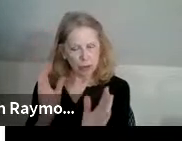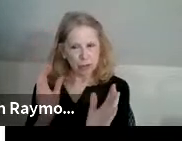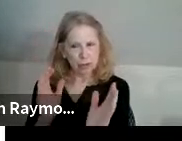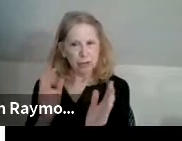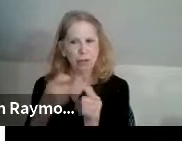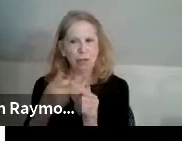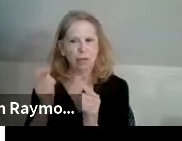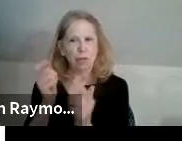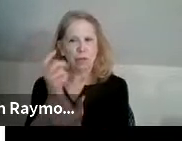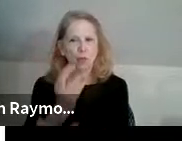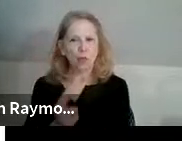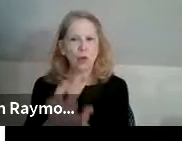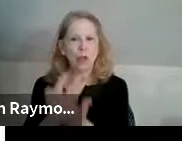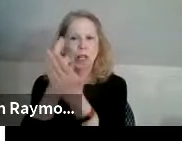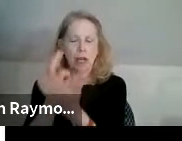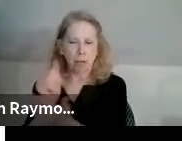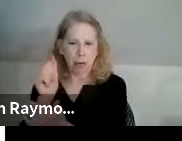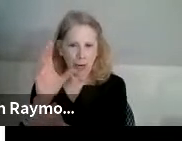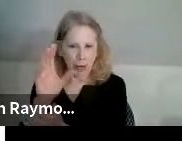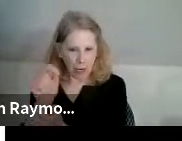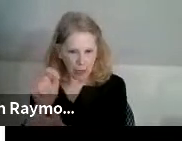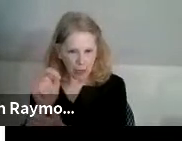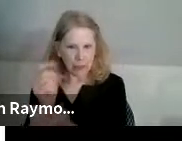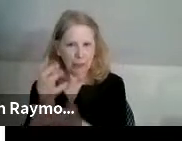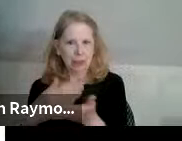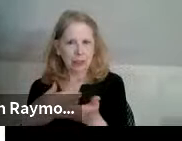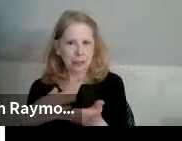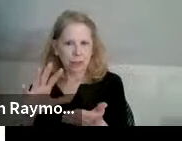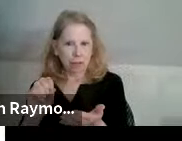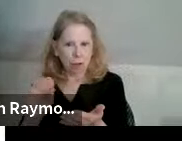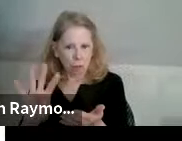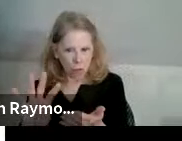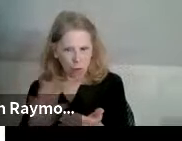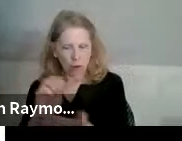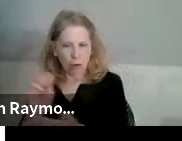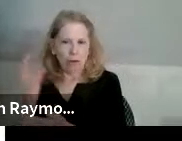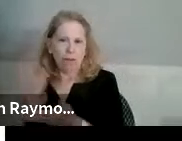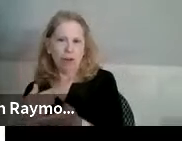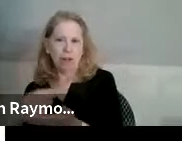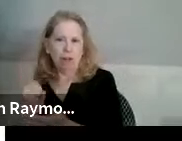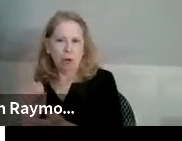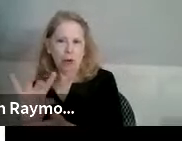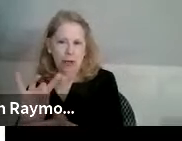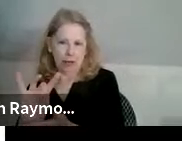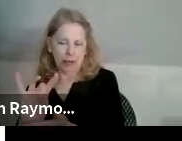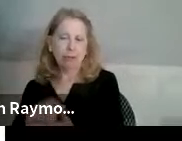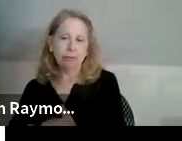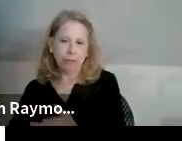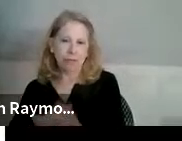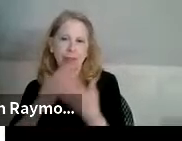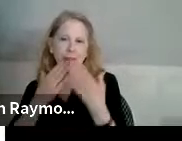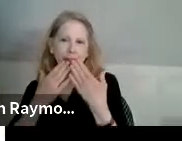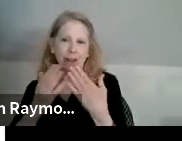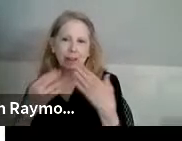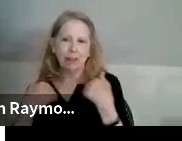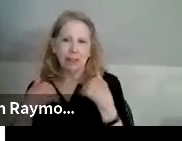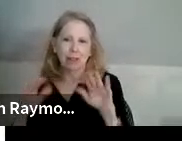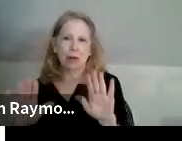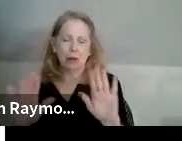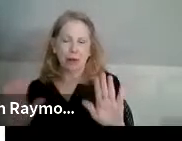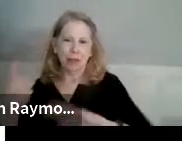the Rehabilitation Act, Section 504 and Section 508. Thanks. Have a great